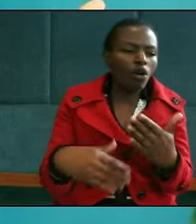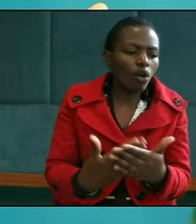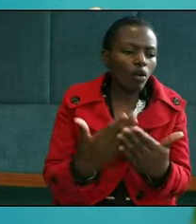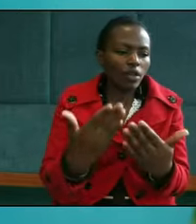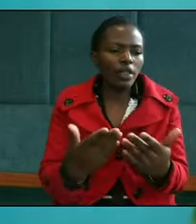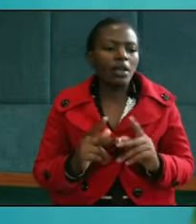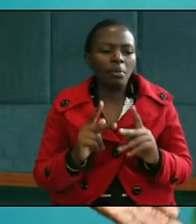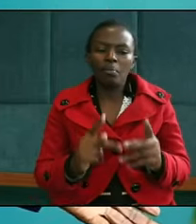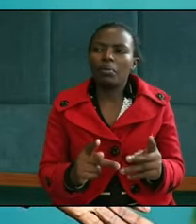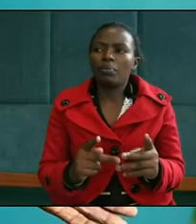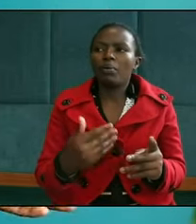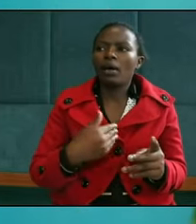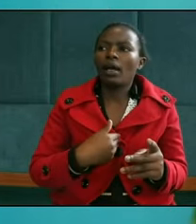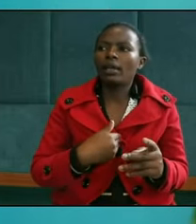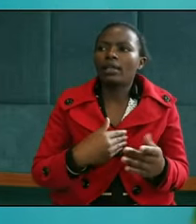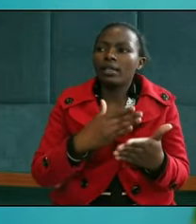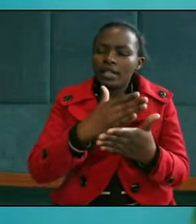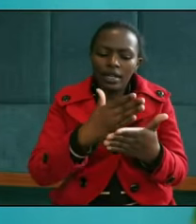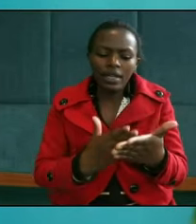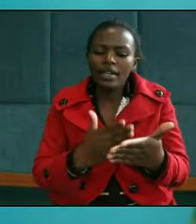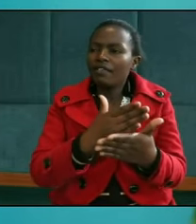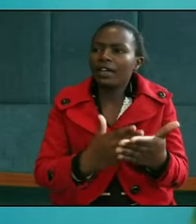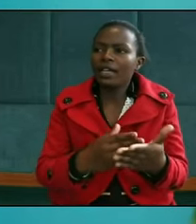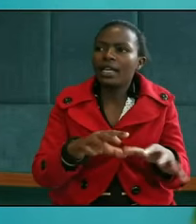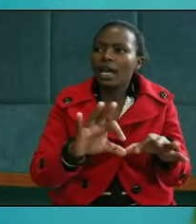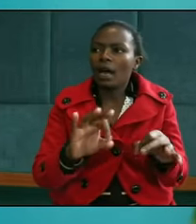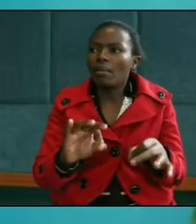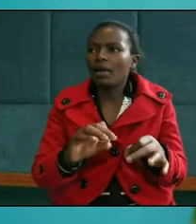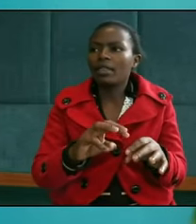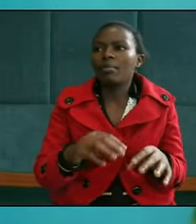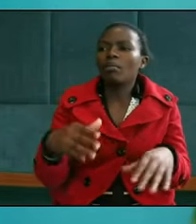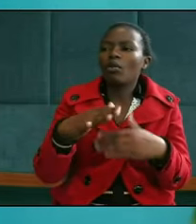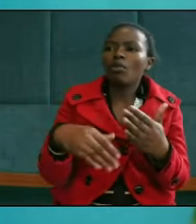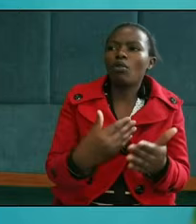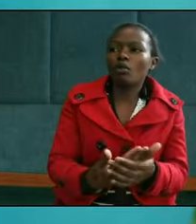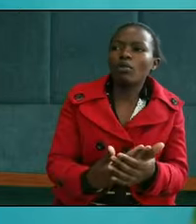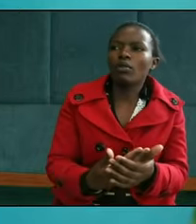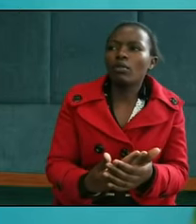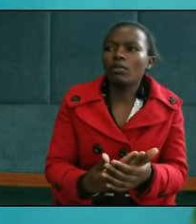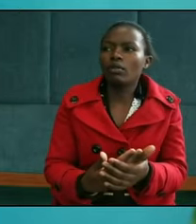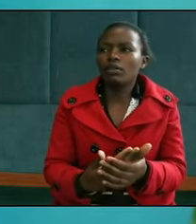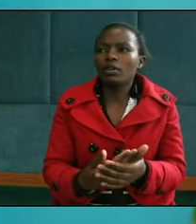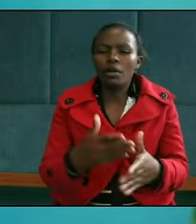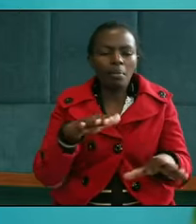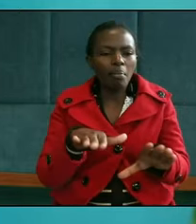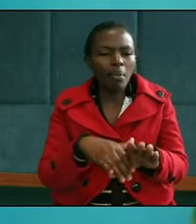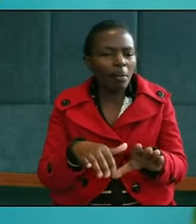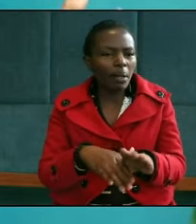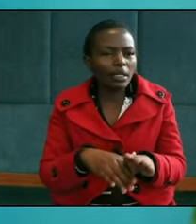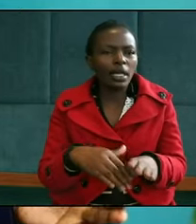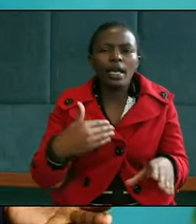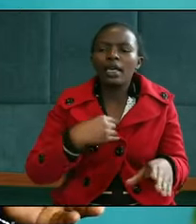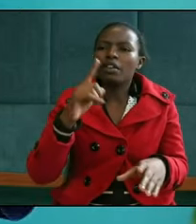and divided among them all as anyone had need. The members were with one